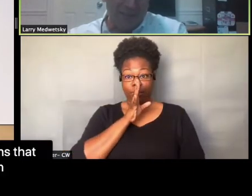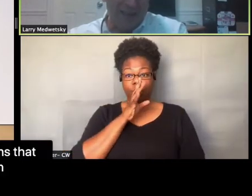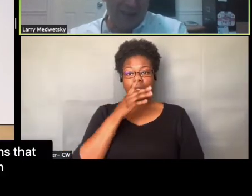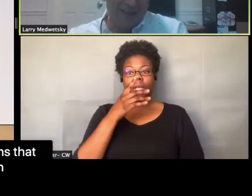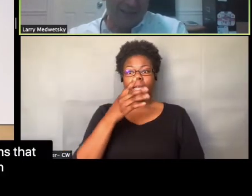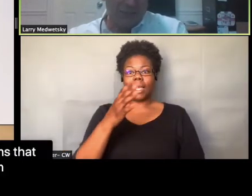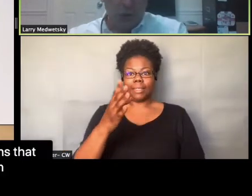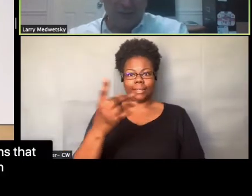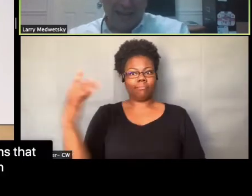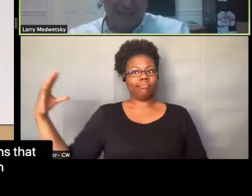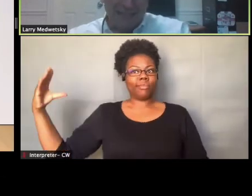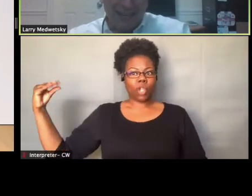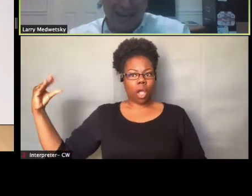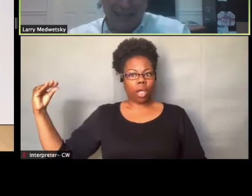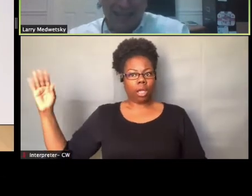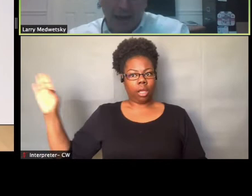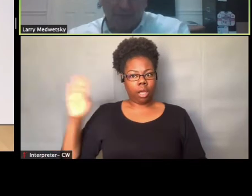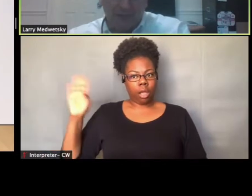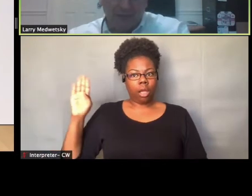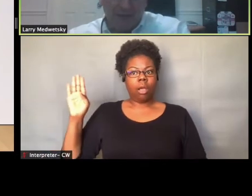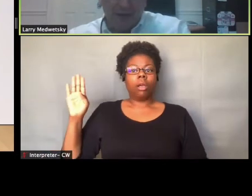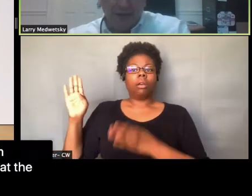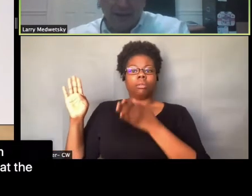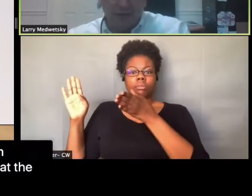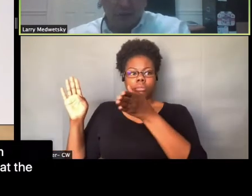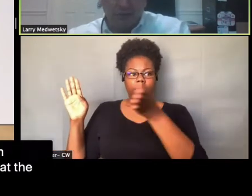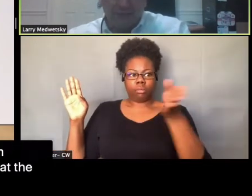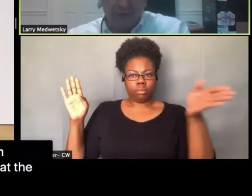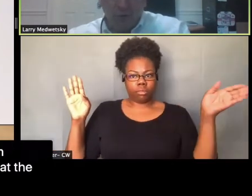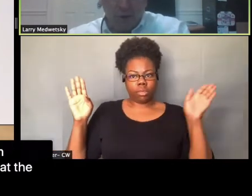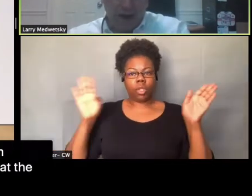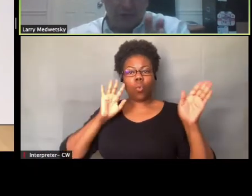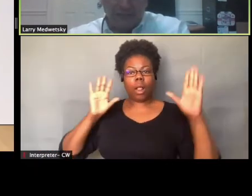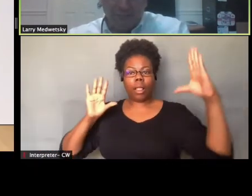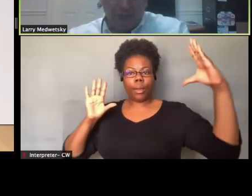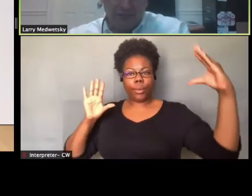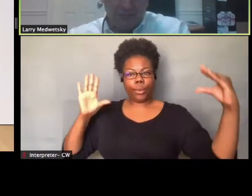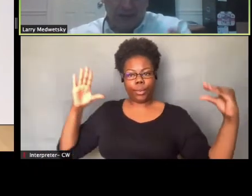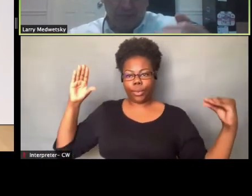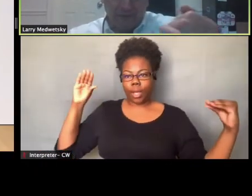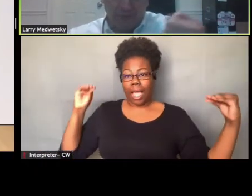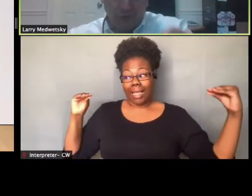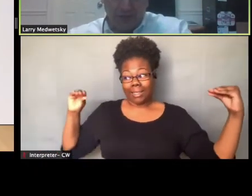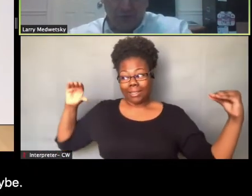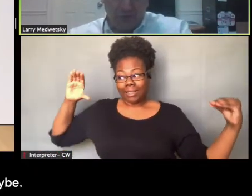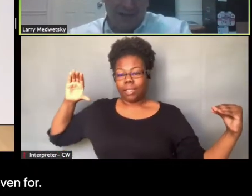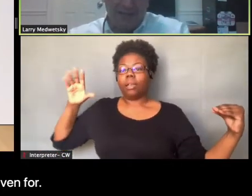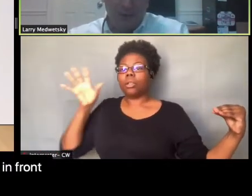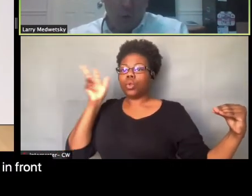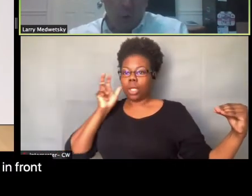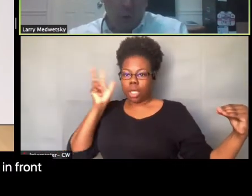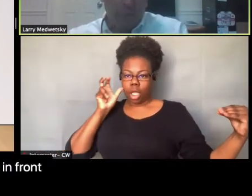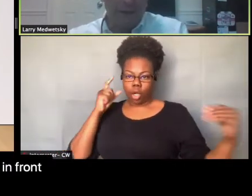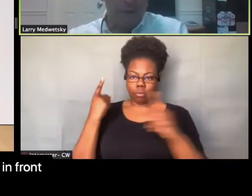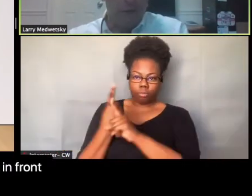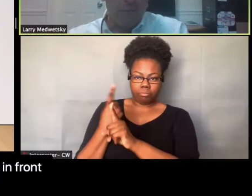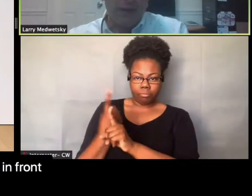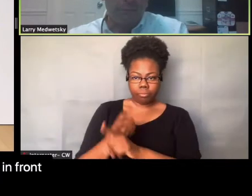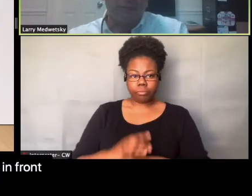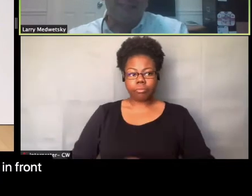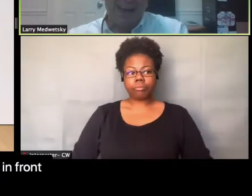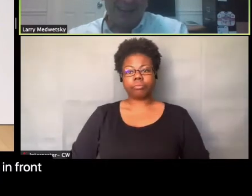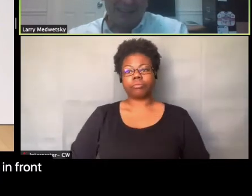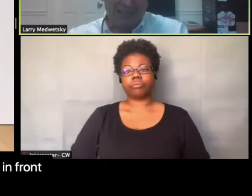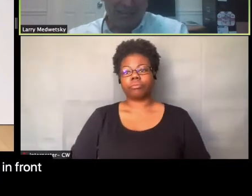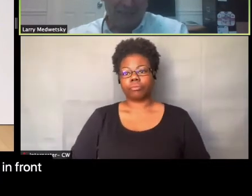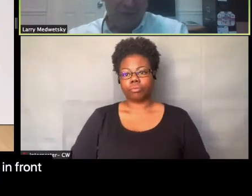side. So that's the adaptive. It looks for where the speech is. It might be in front of your eyes, or it'll make